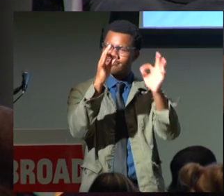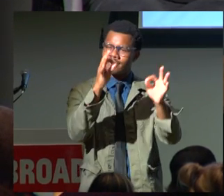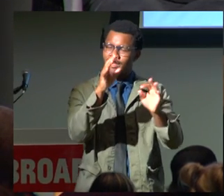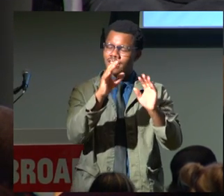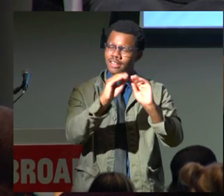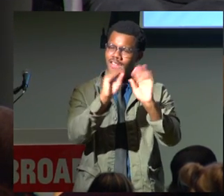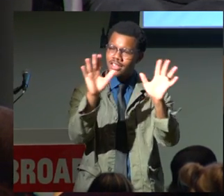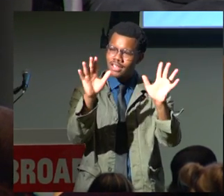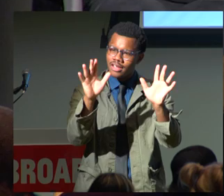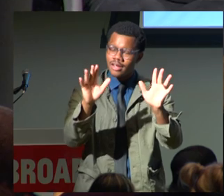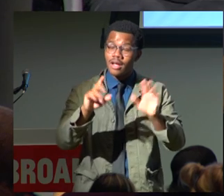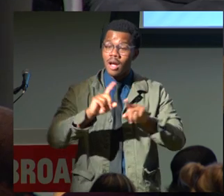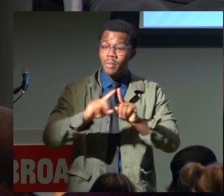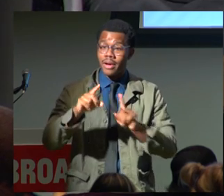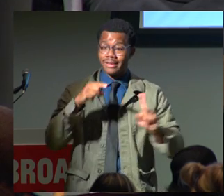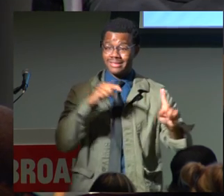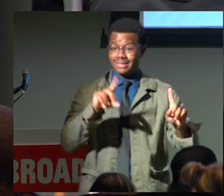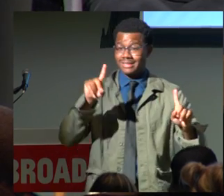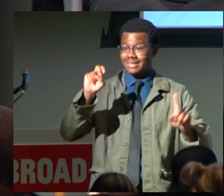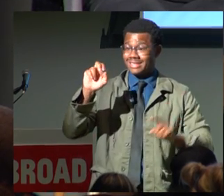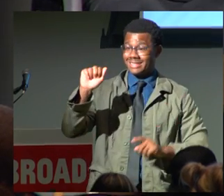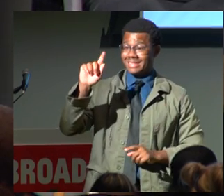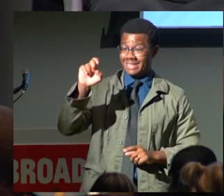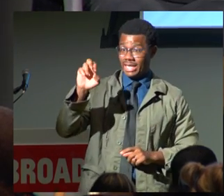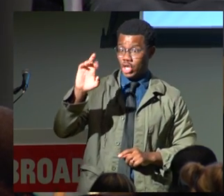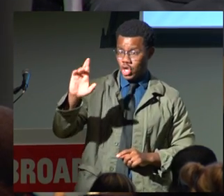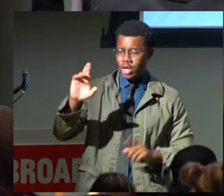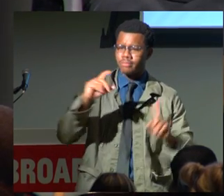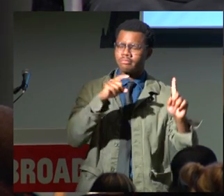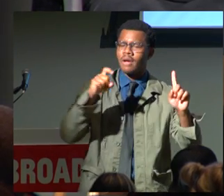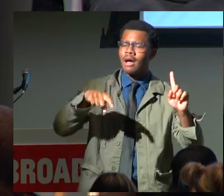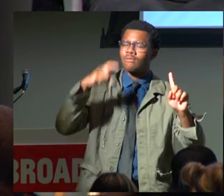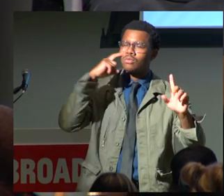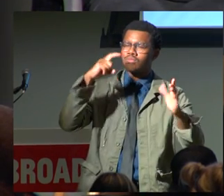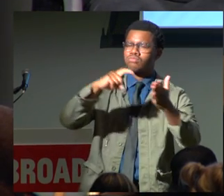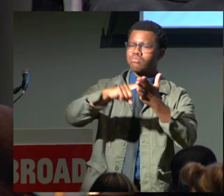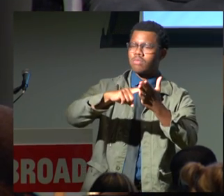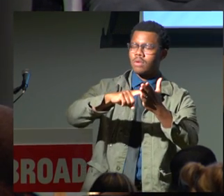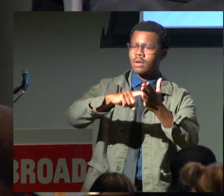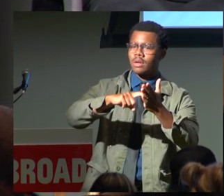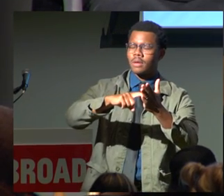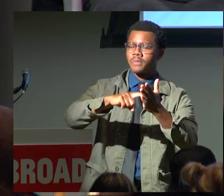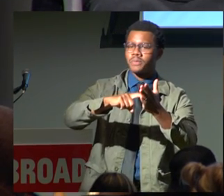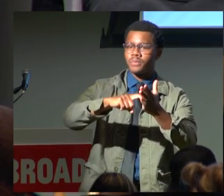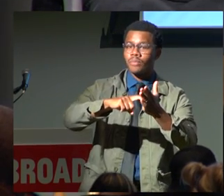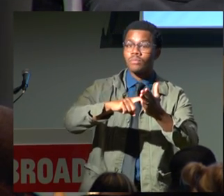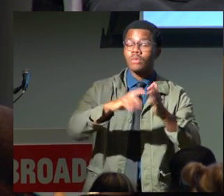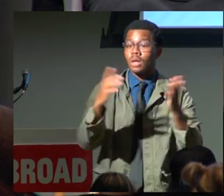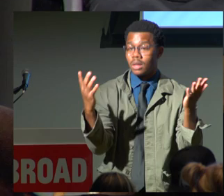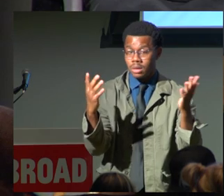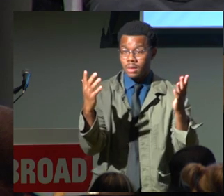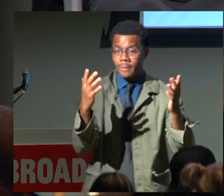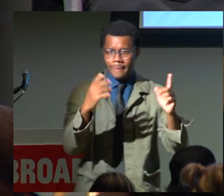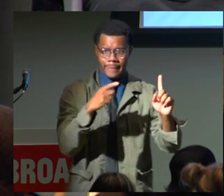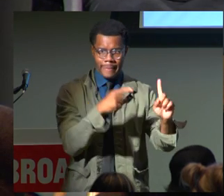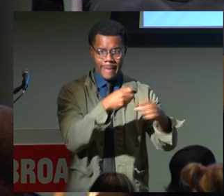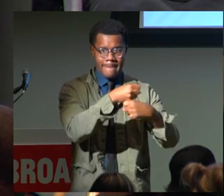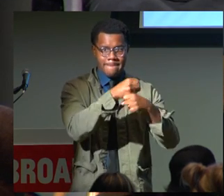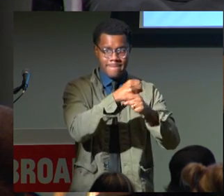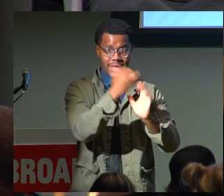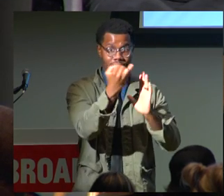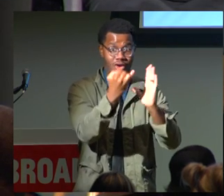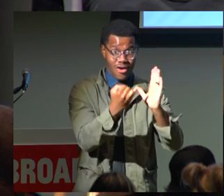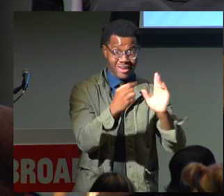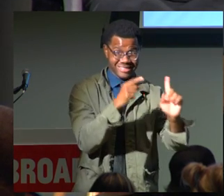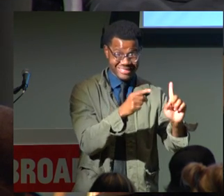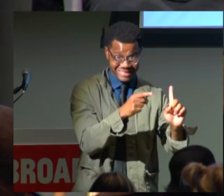to recognize, and please don't take this the wrong way, anybody, the art, without the person who makes the art, there is no art, therefore there